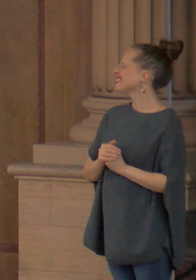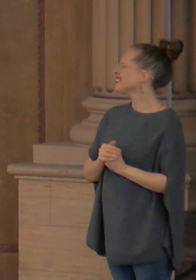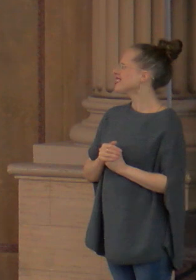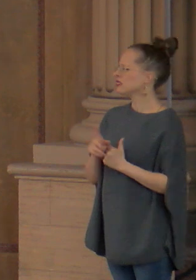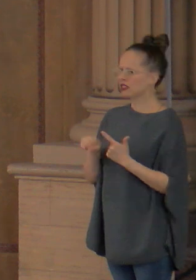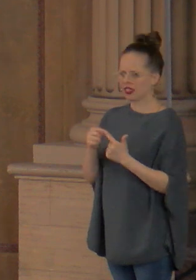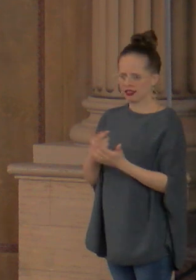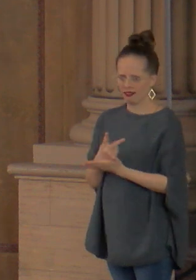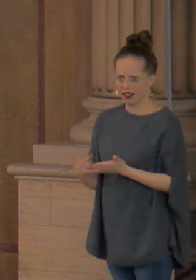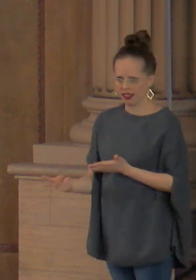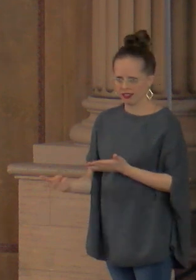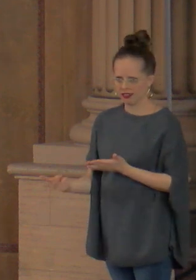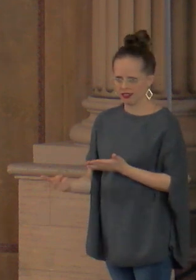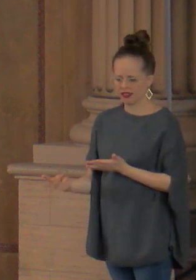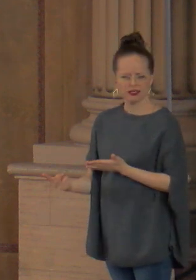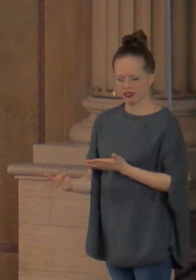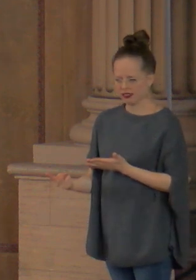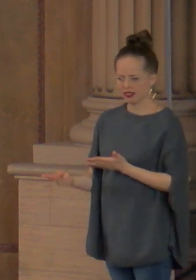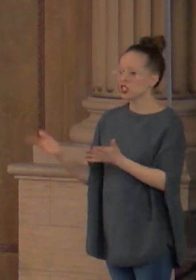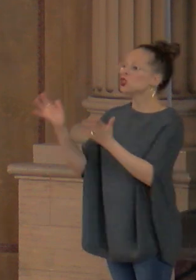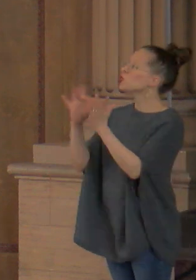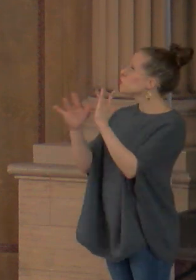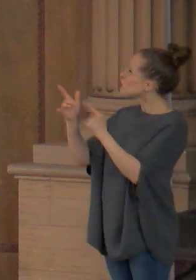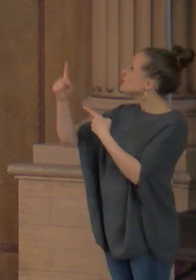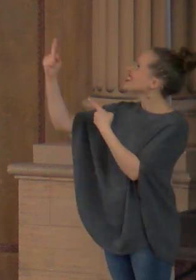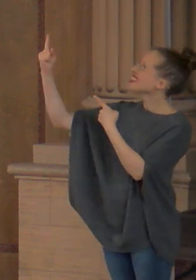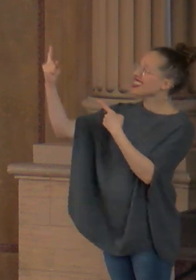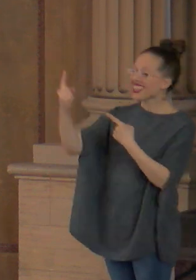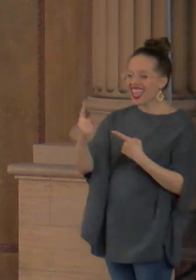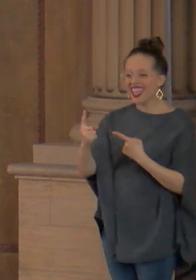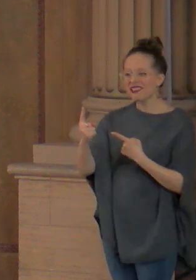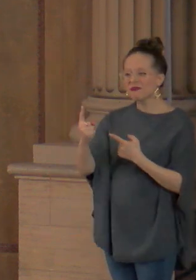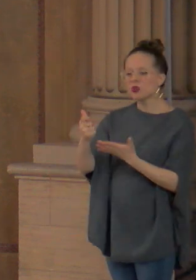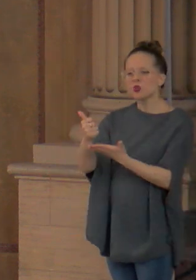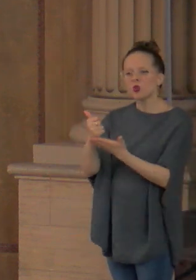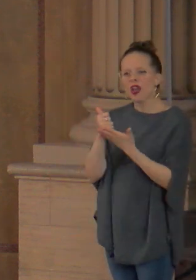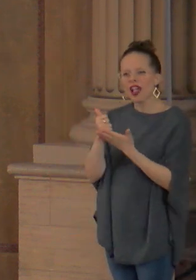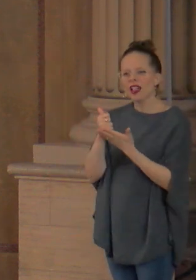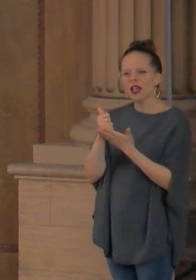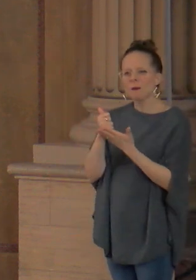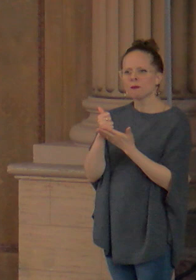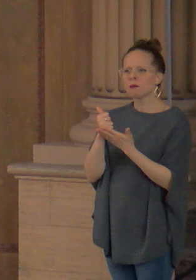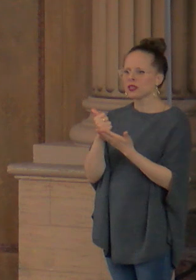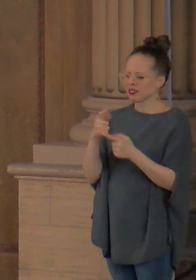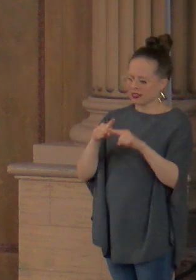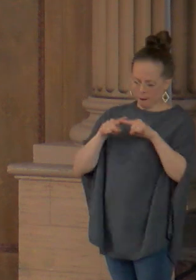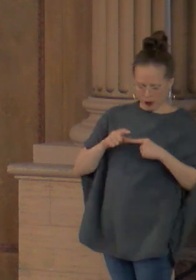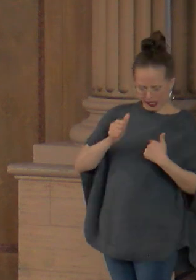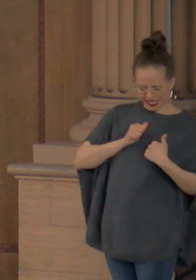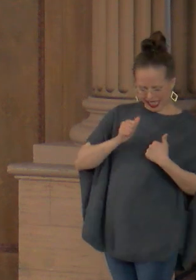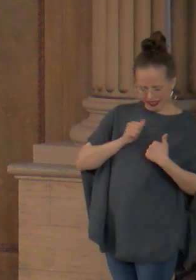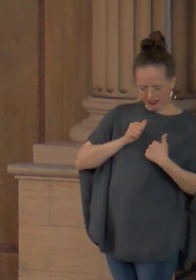But Jesus came to try to throw that thinking into the sea. We can't scale Everest.